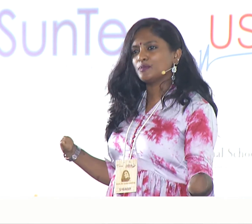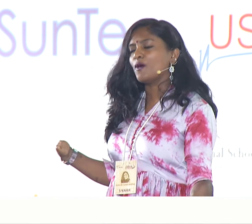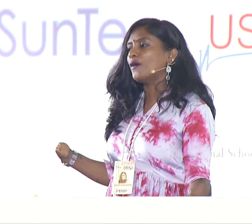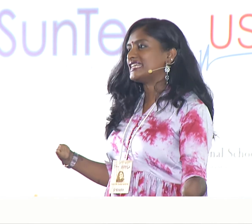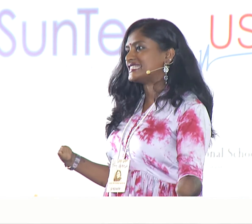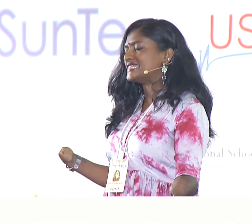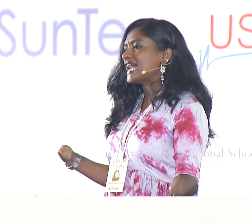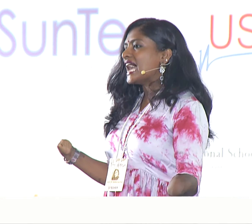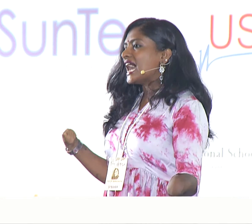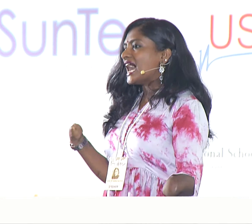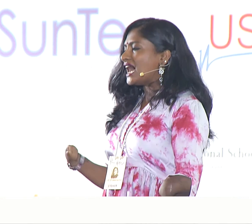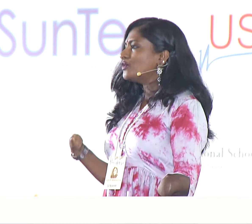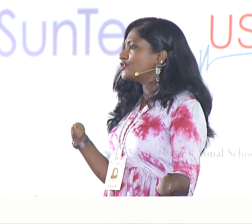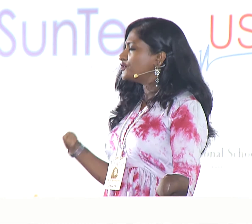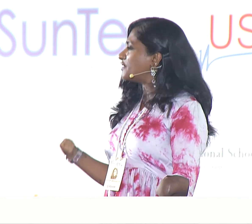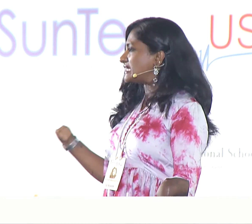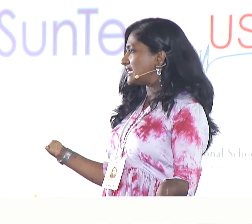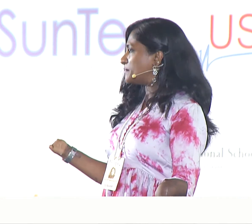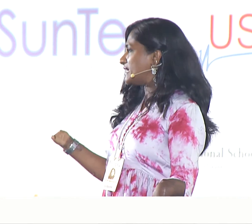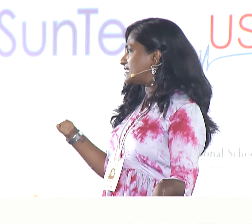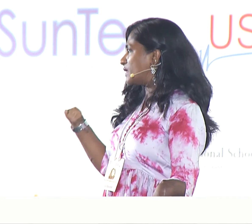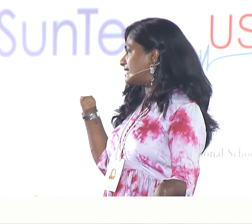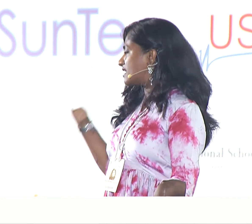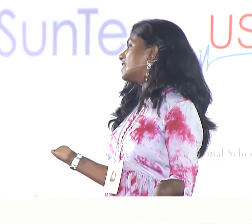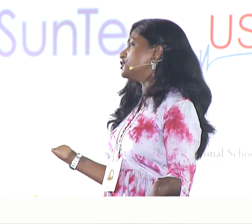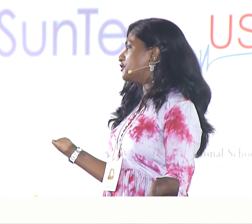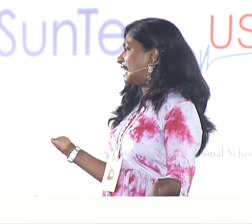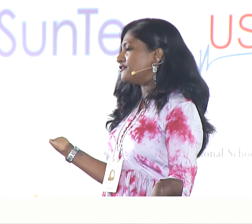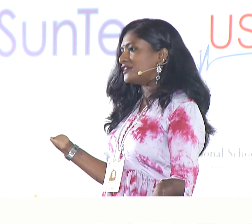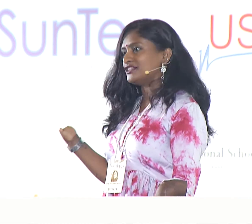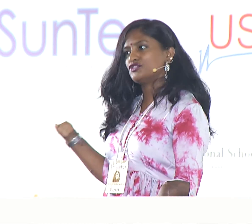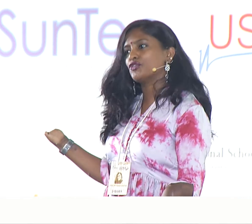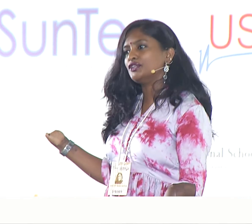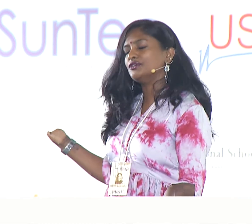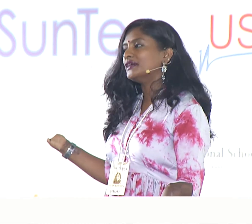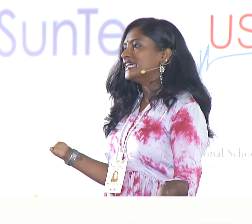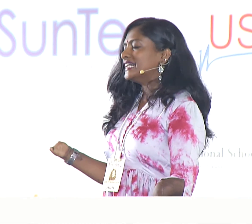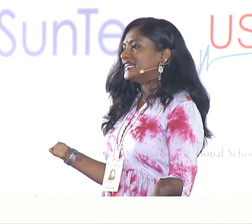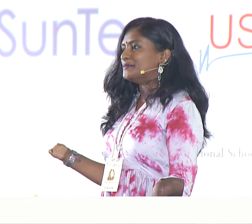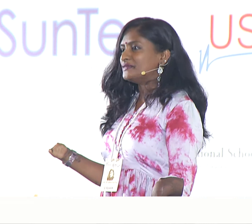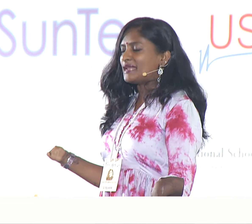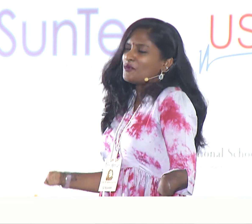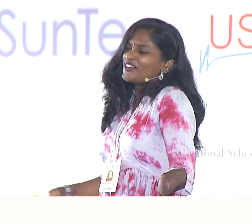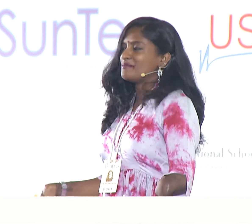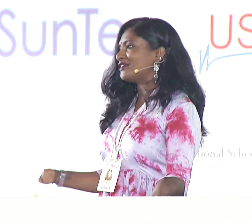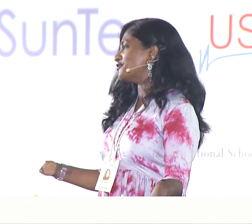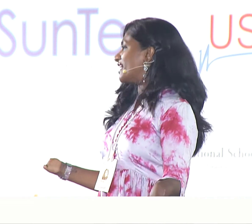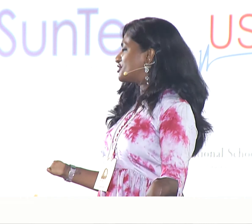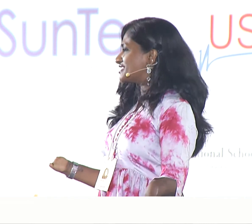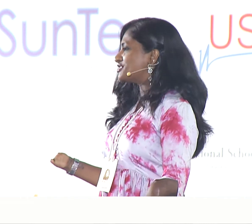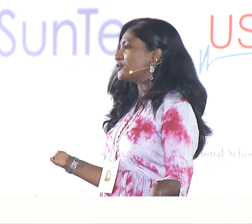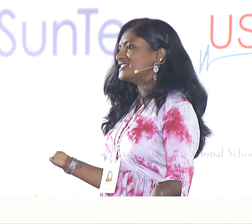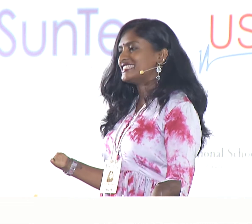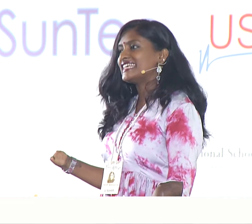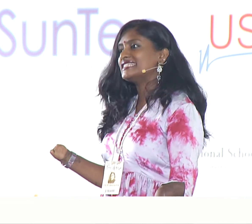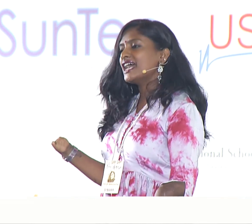to Po, and he says, "How could you find inner peace when I scarred you for life and I destroyed you?" And Po, very matter of fact, shrugs